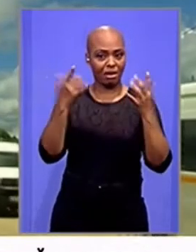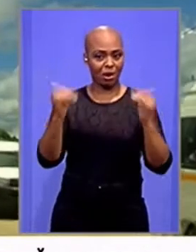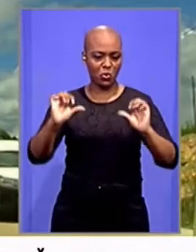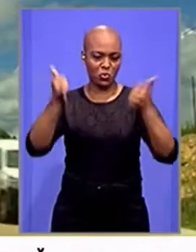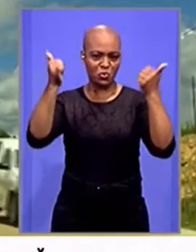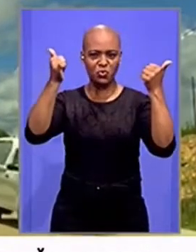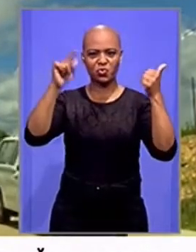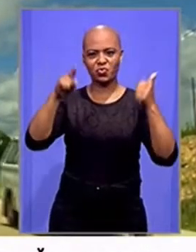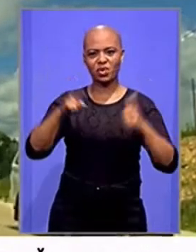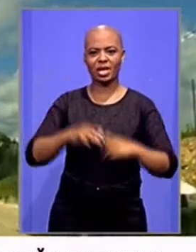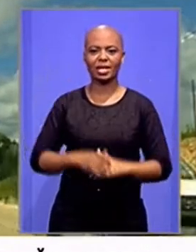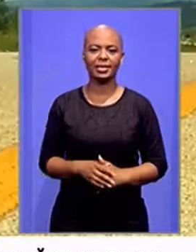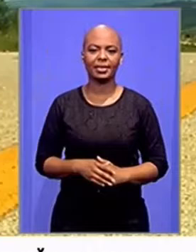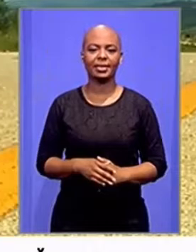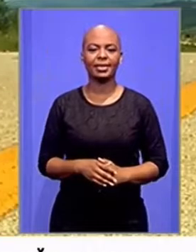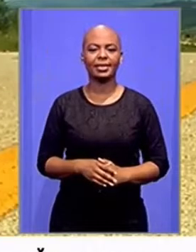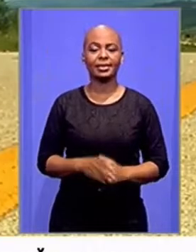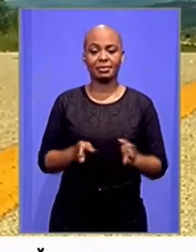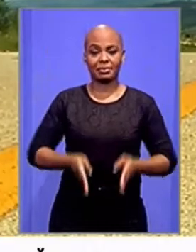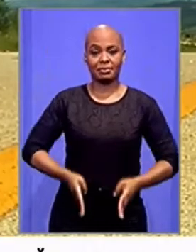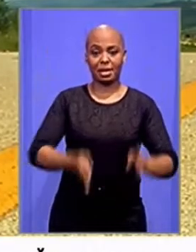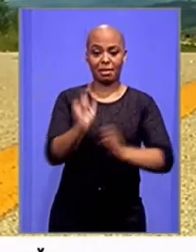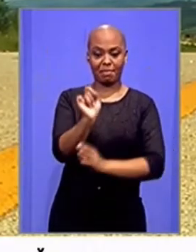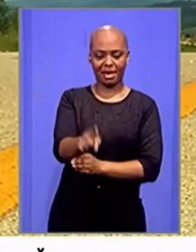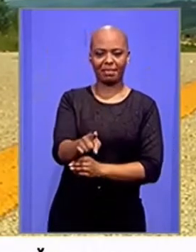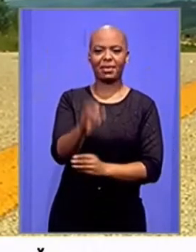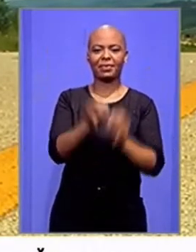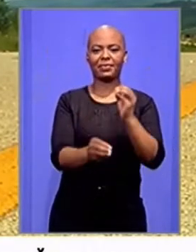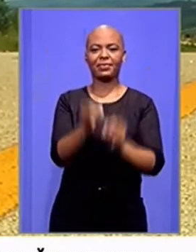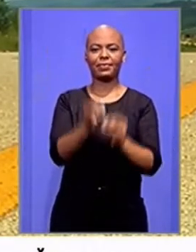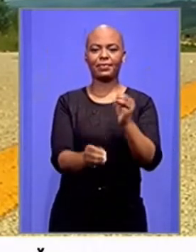malwa yeo e agilwego gabotse ka provinseng.